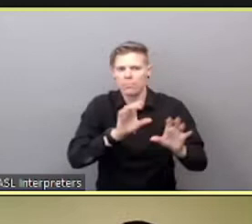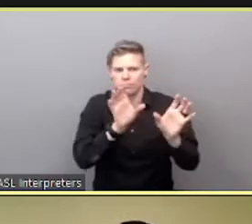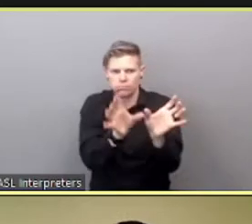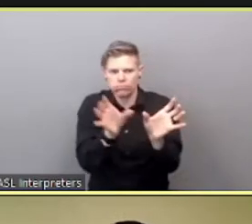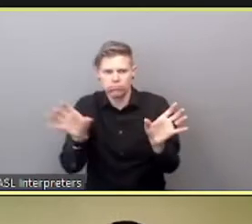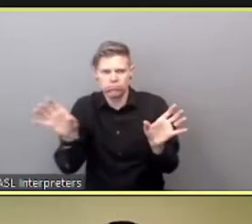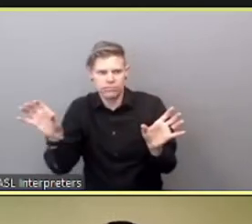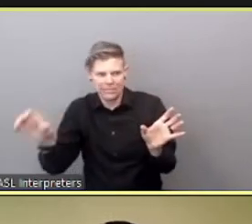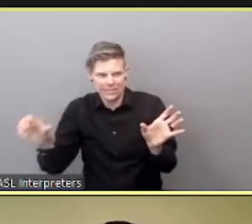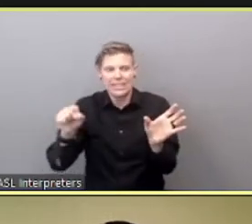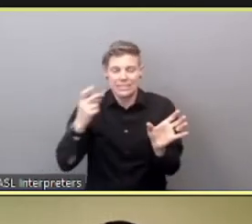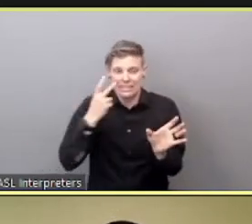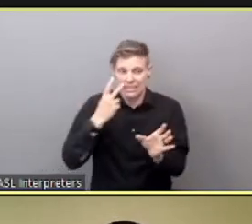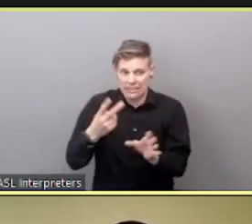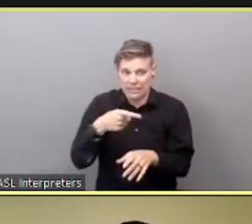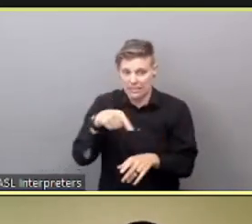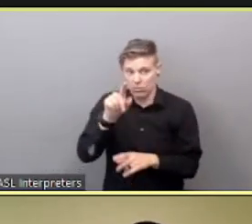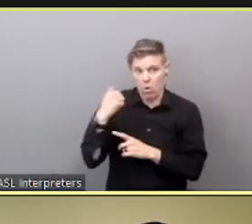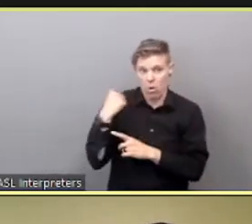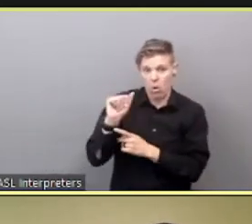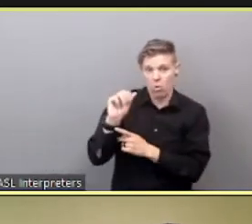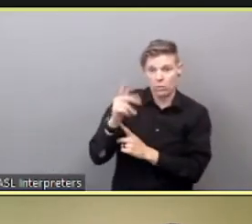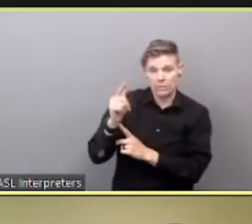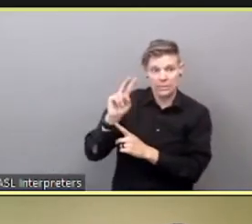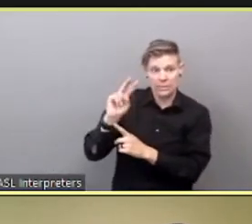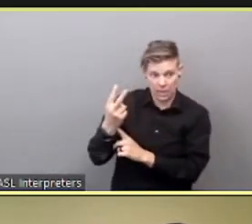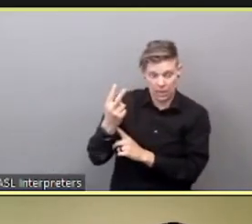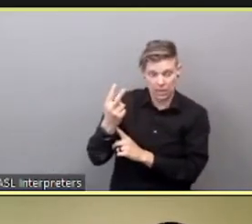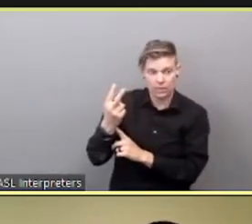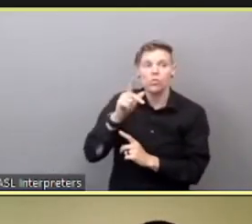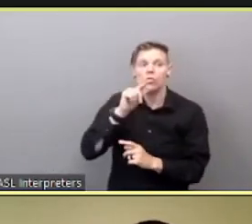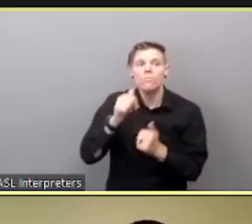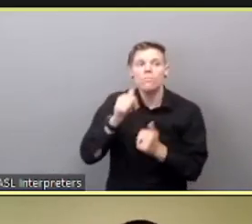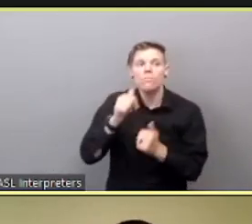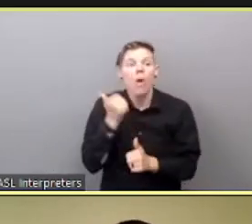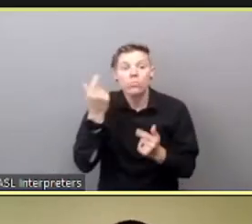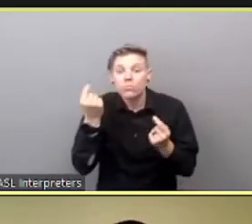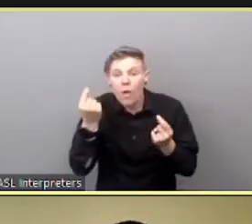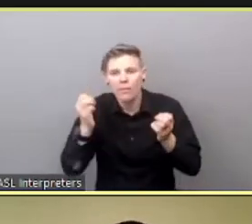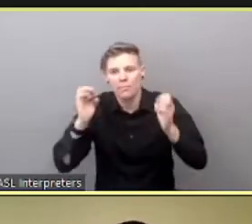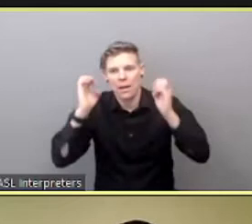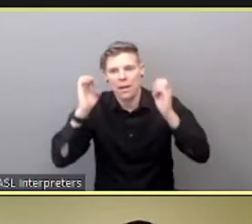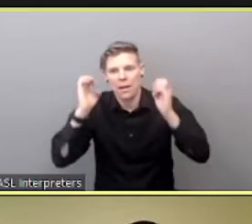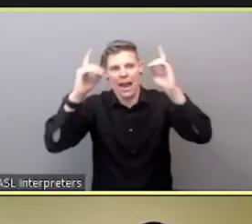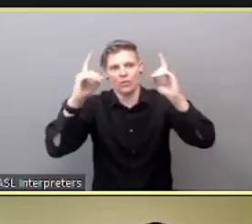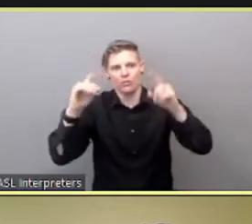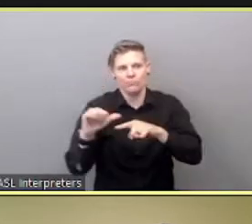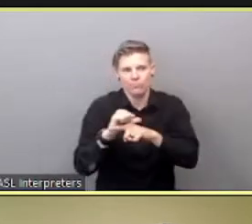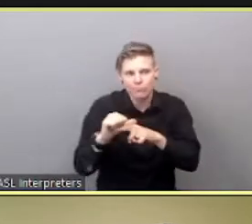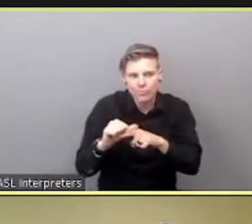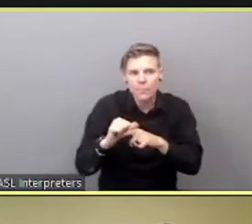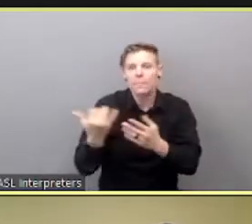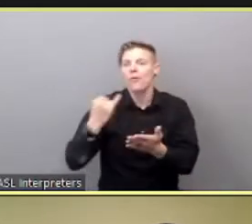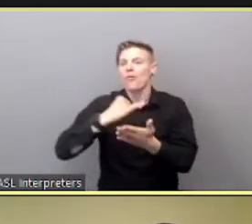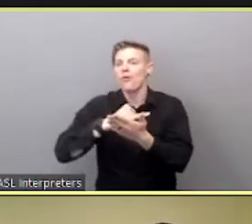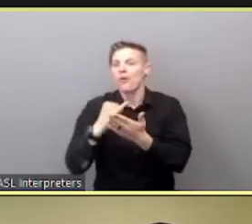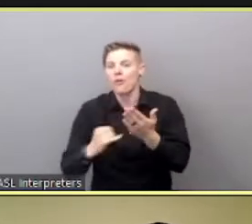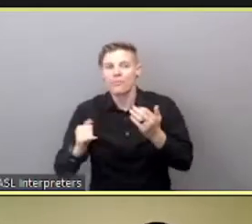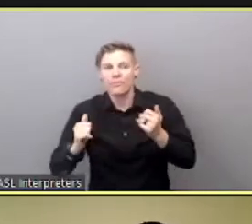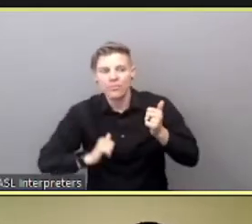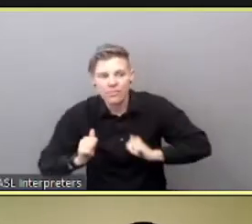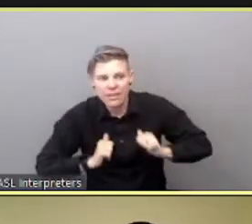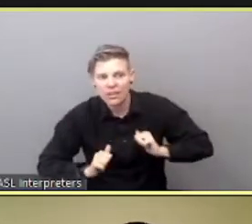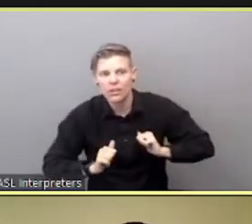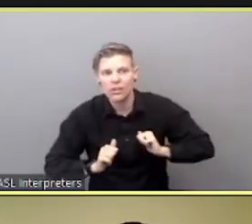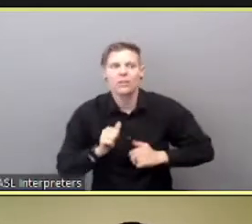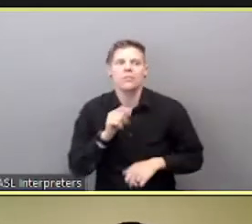August 2nd include art and design, education and training, personal care, So what we're looking at, of course, is an understanding